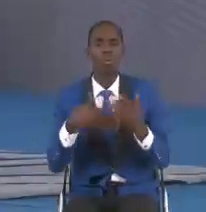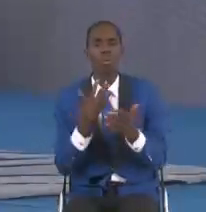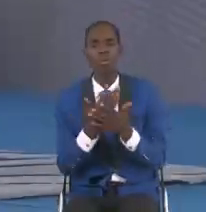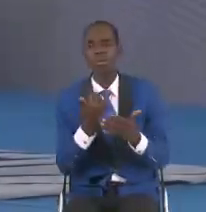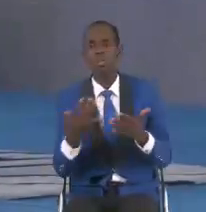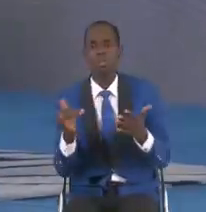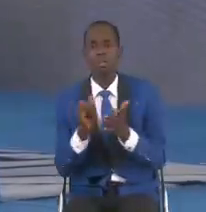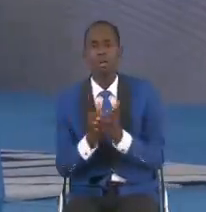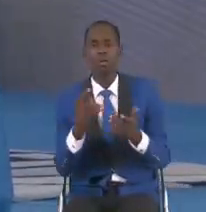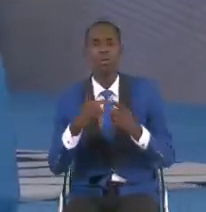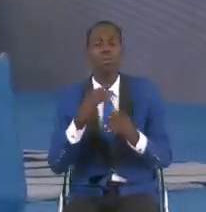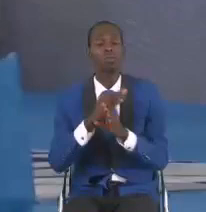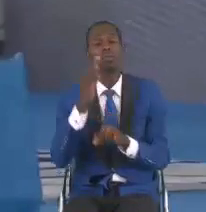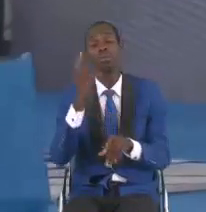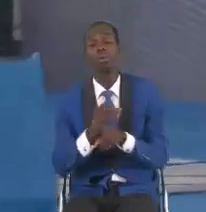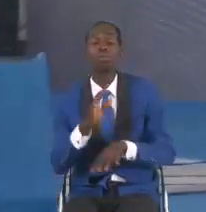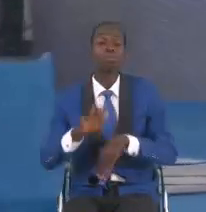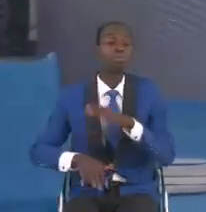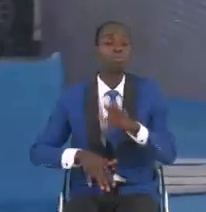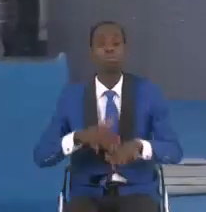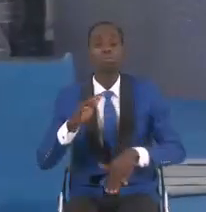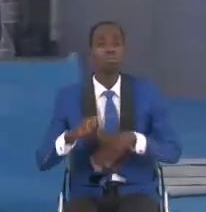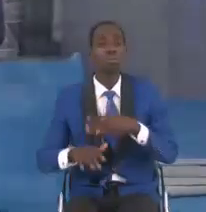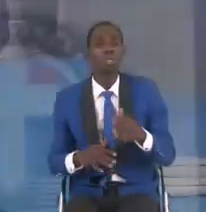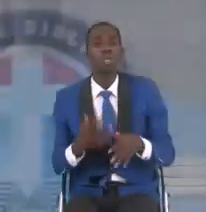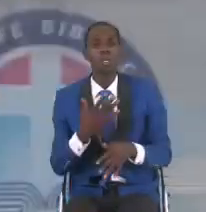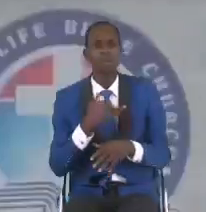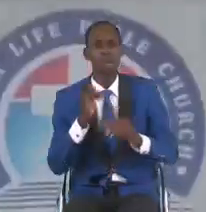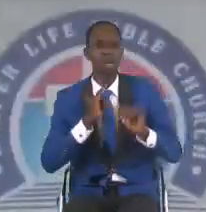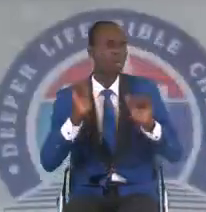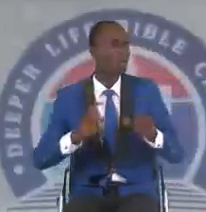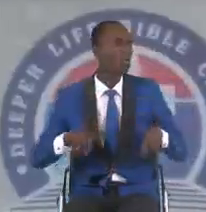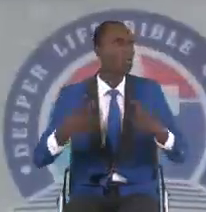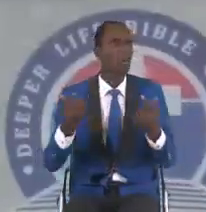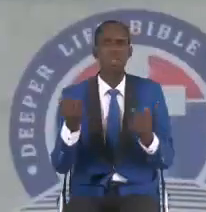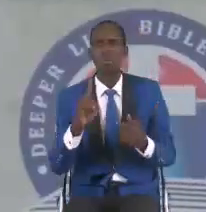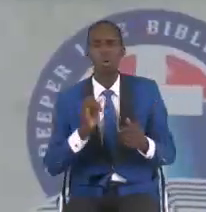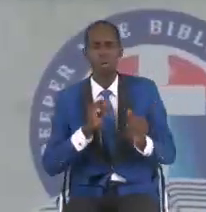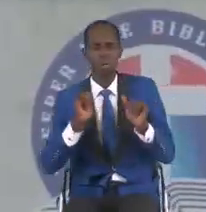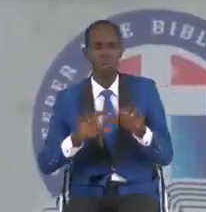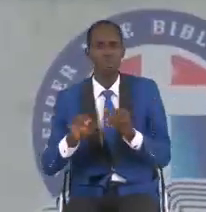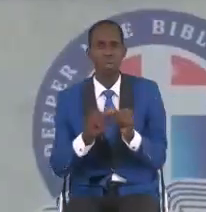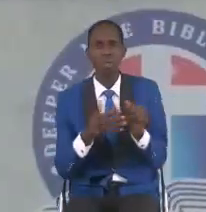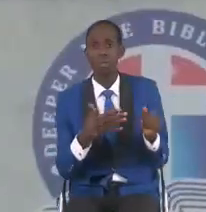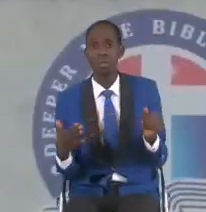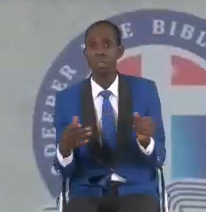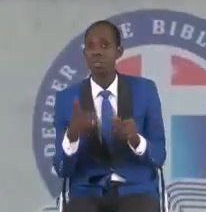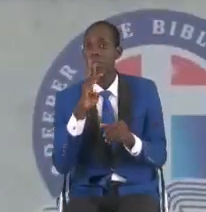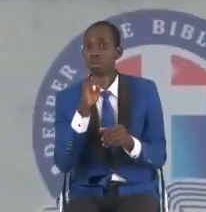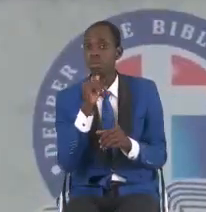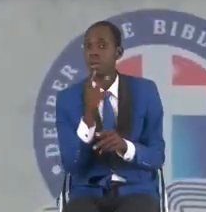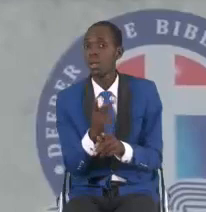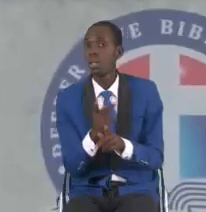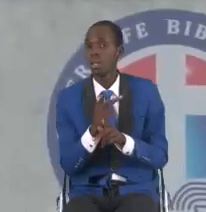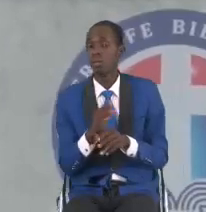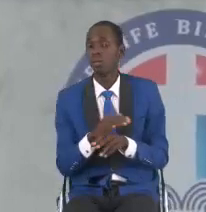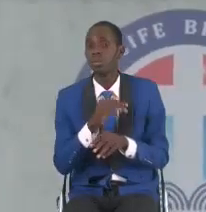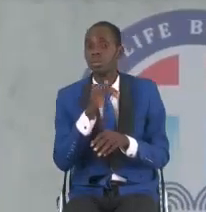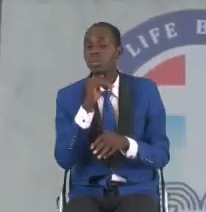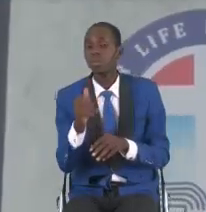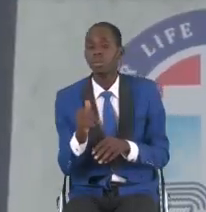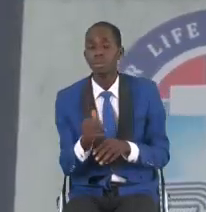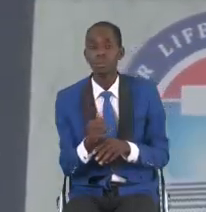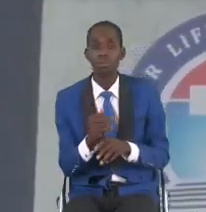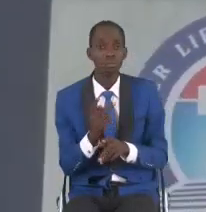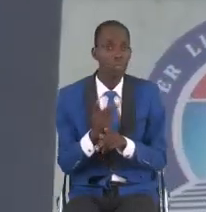just walking and walking, and then you say, I can go anywhere, I can do anything, and you're not careful, you're not cautious, you will